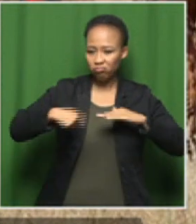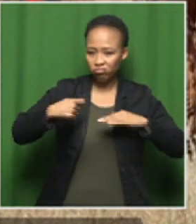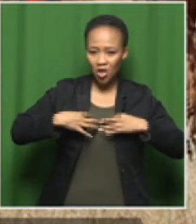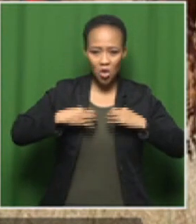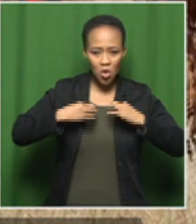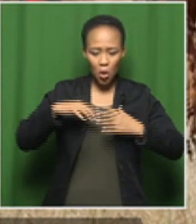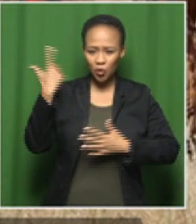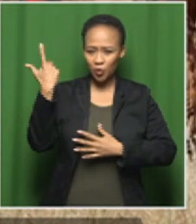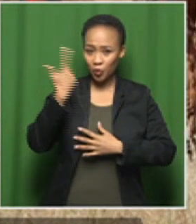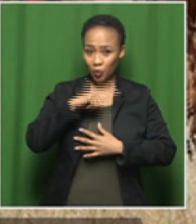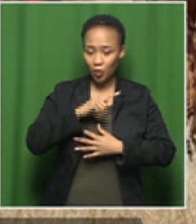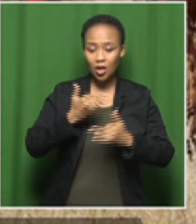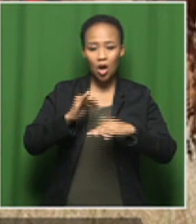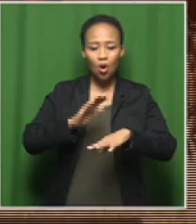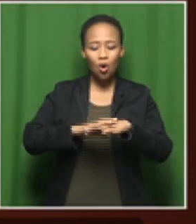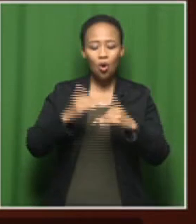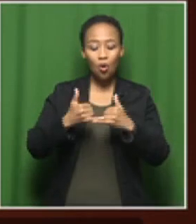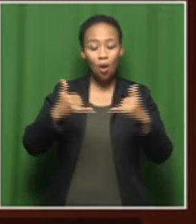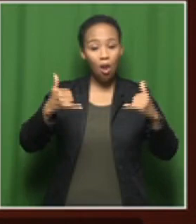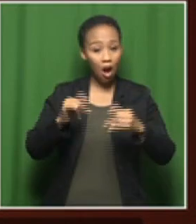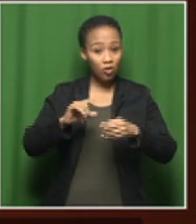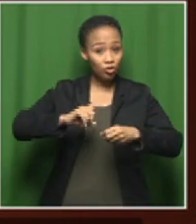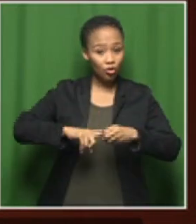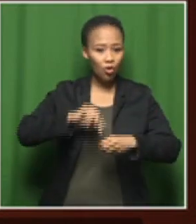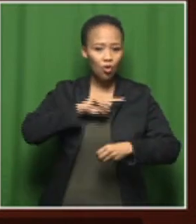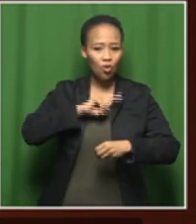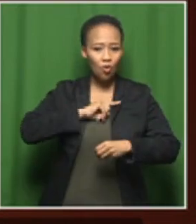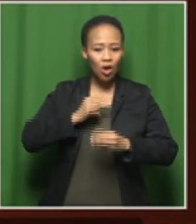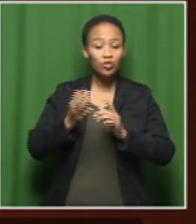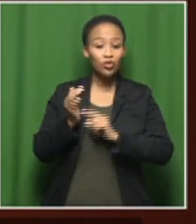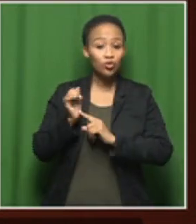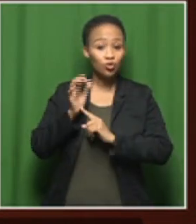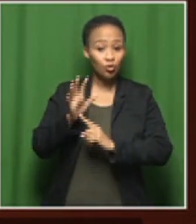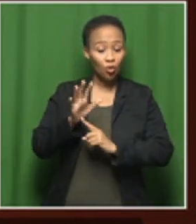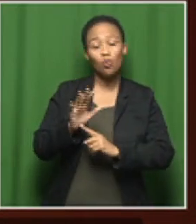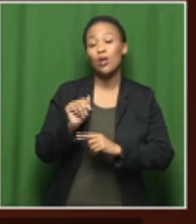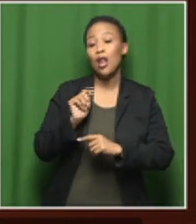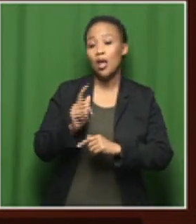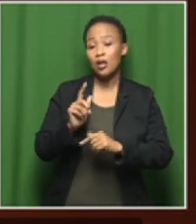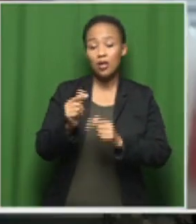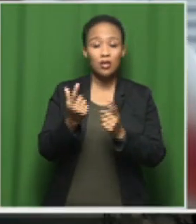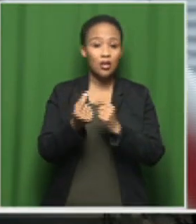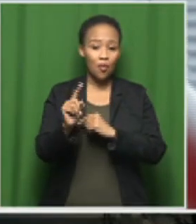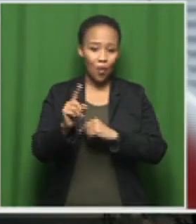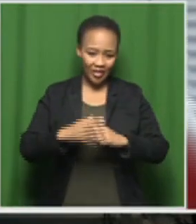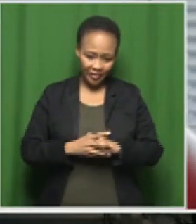now virtually to share a bit more on his latest collection. Thebe, very good morning. Thanks for joining us. Welcome.